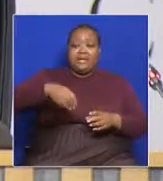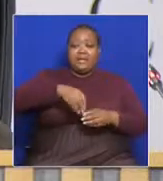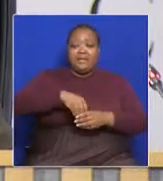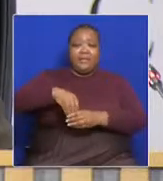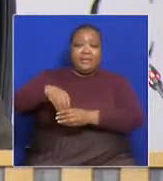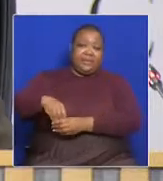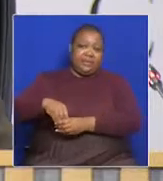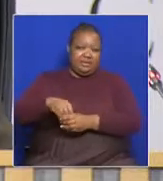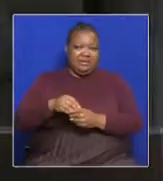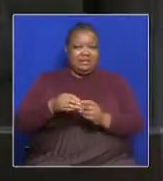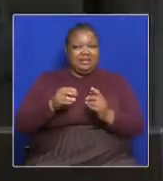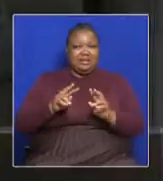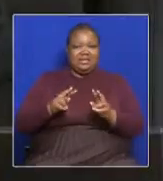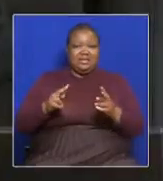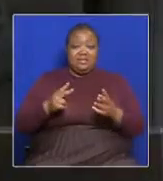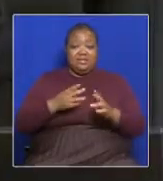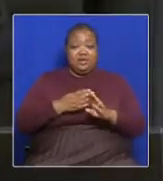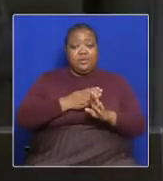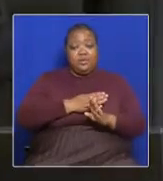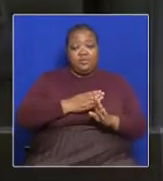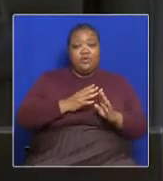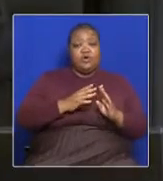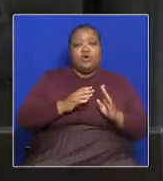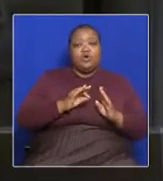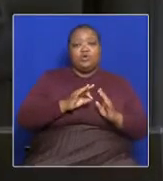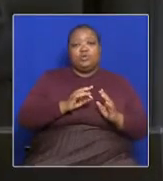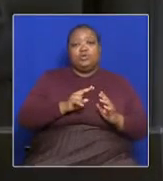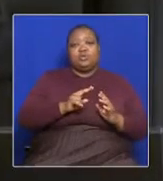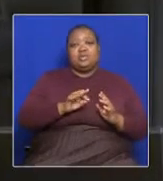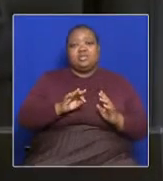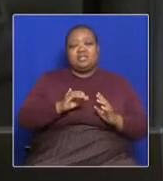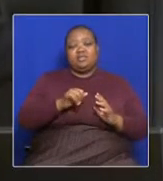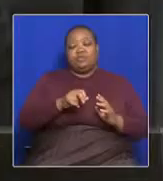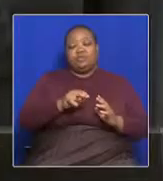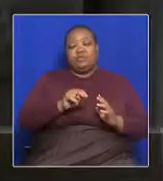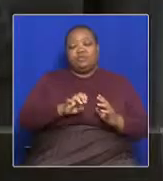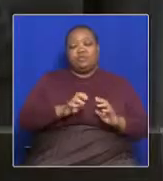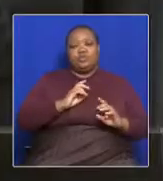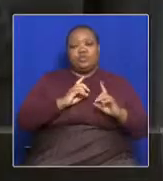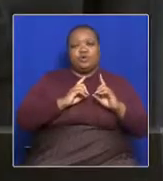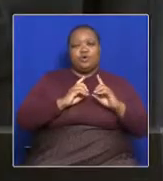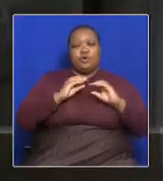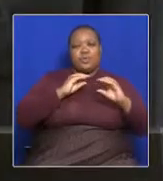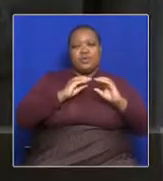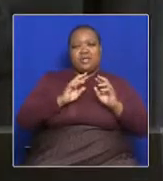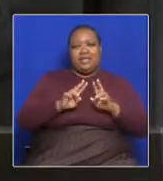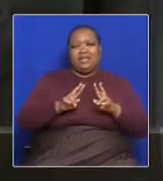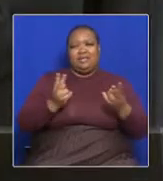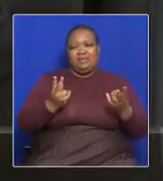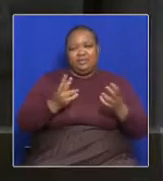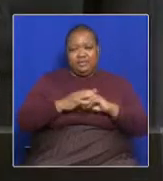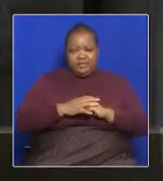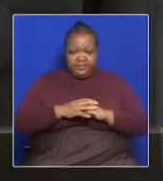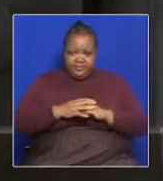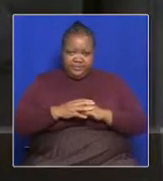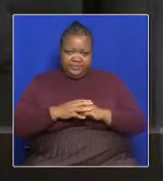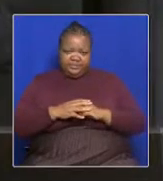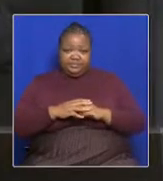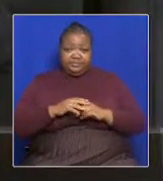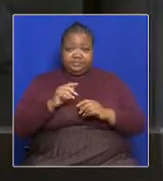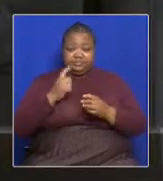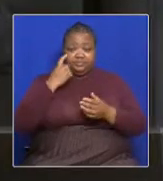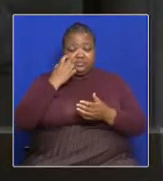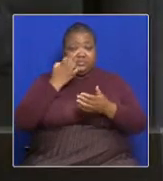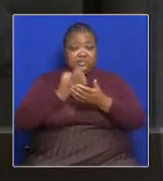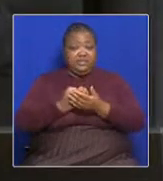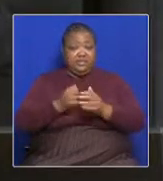June. So did I mishear your evidence? Because I thought your